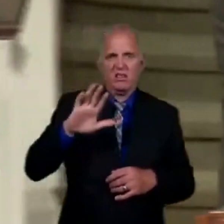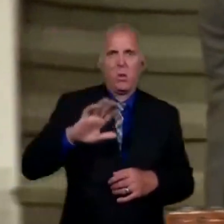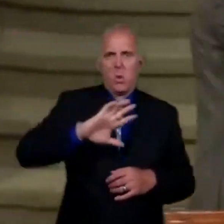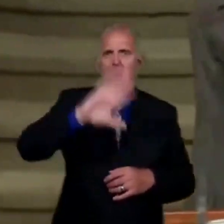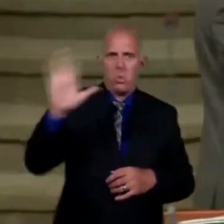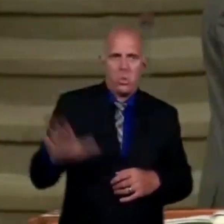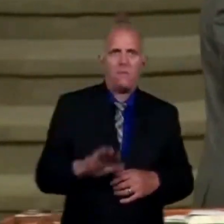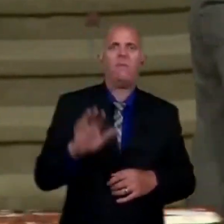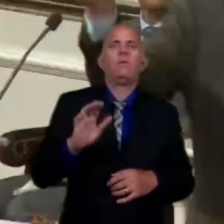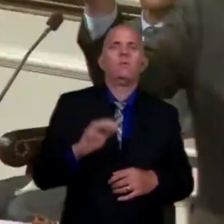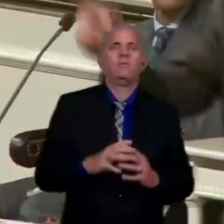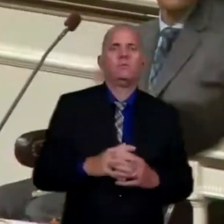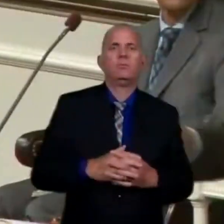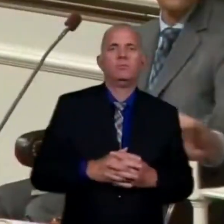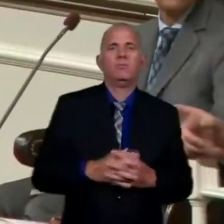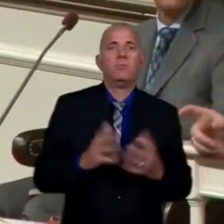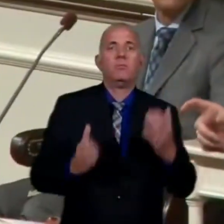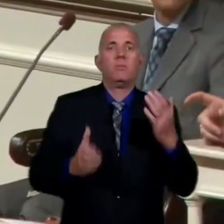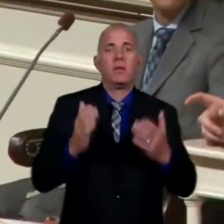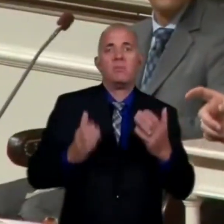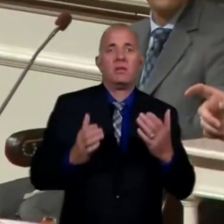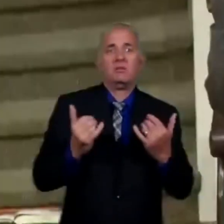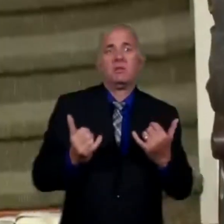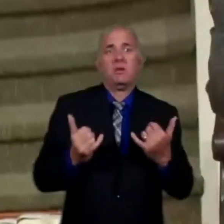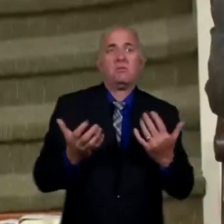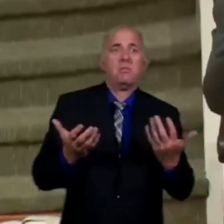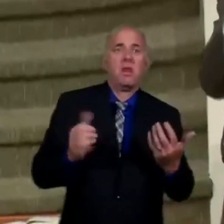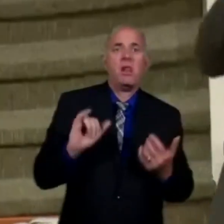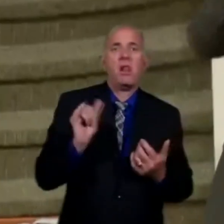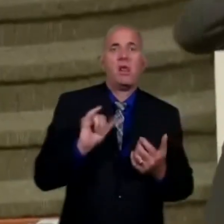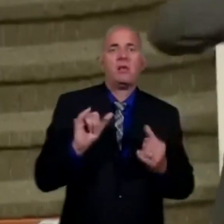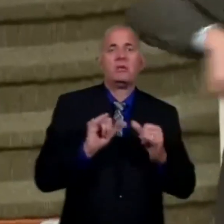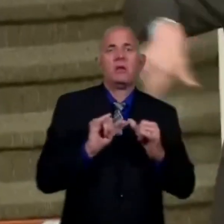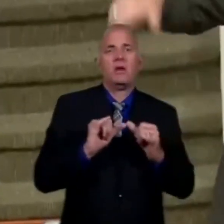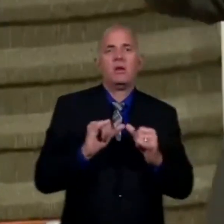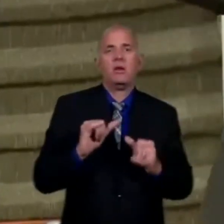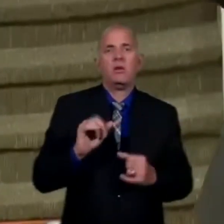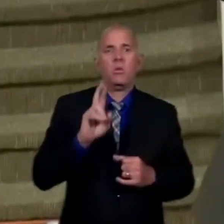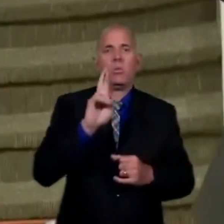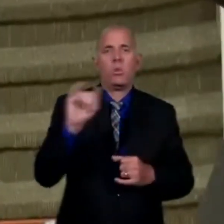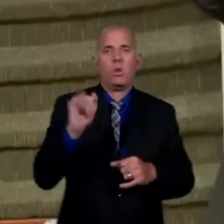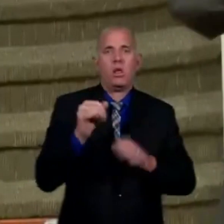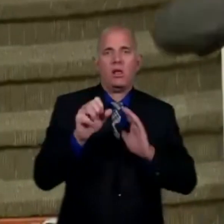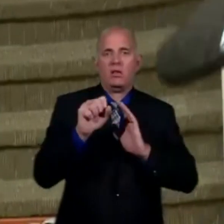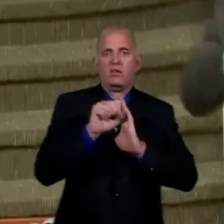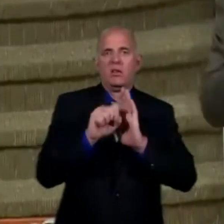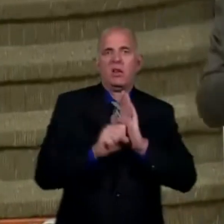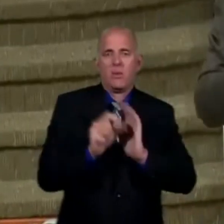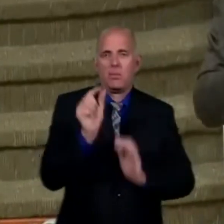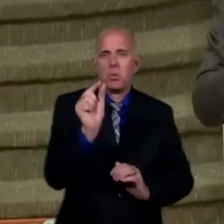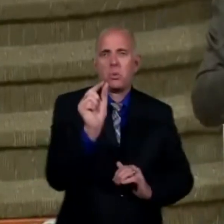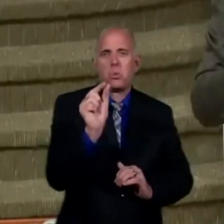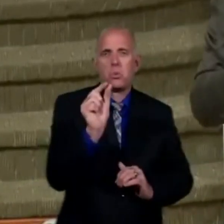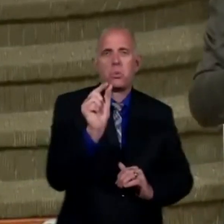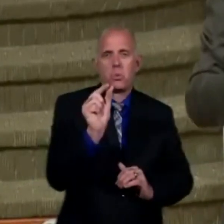is only the size of maybe Rhode Island at this present time. It's surrounded by 13 Muslim countries that hate